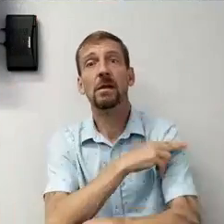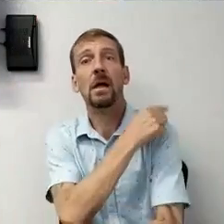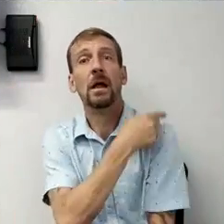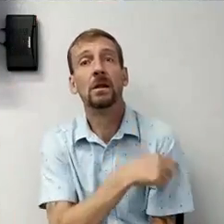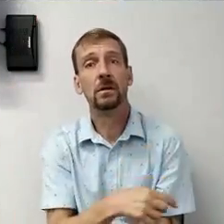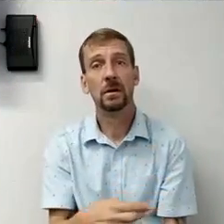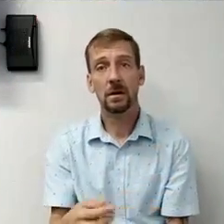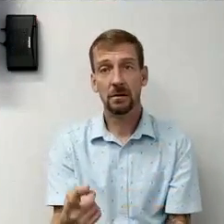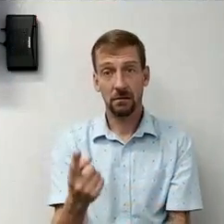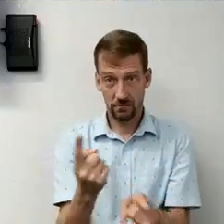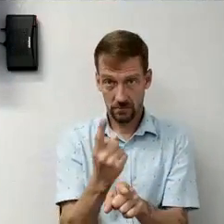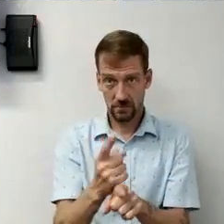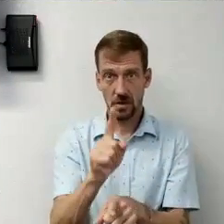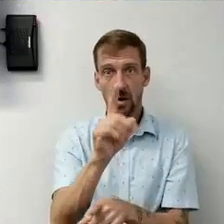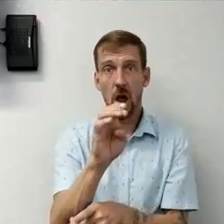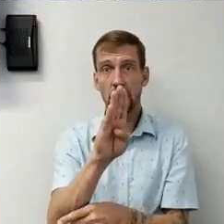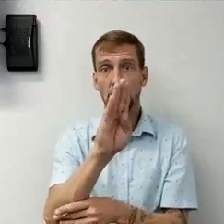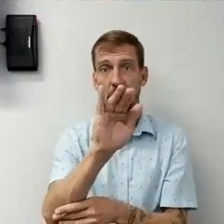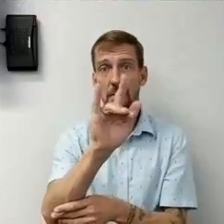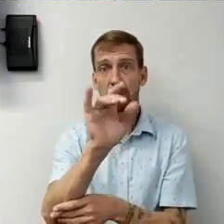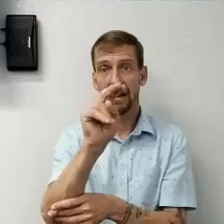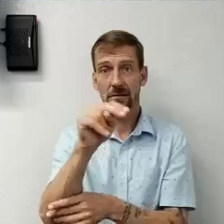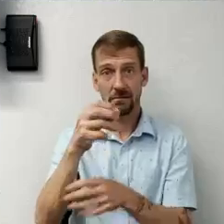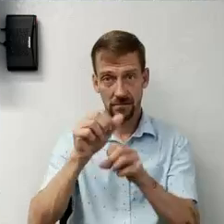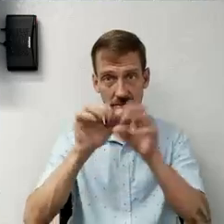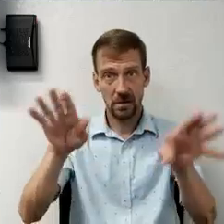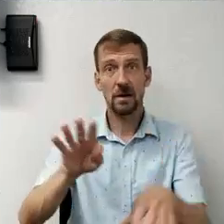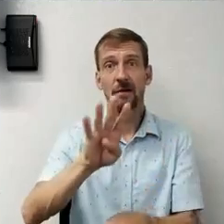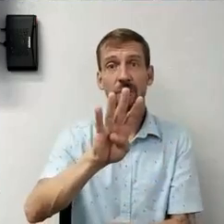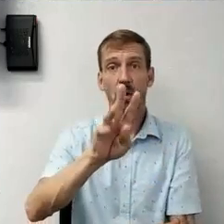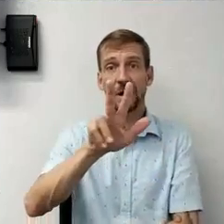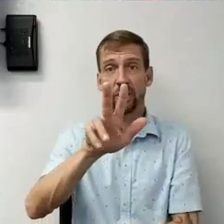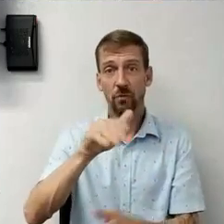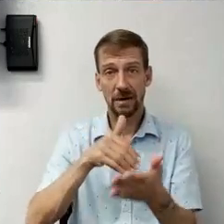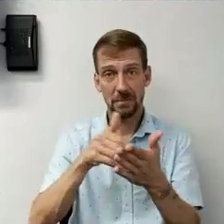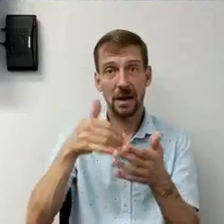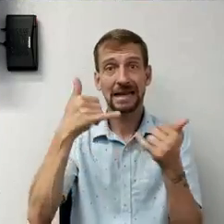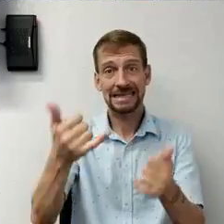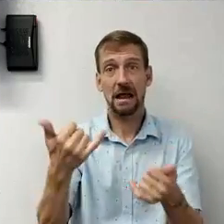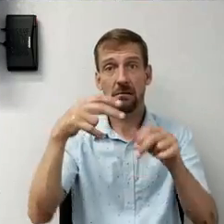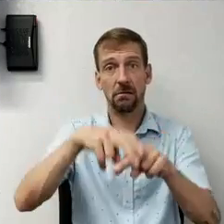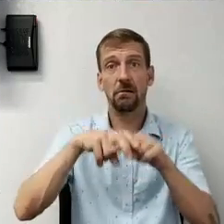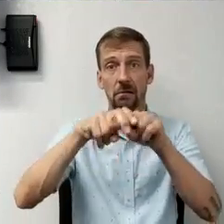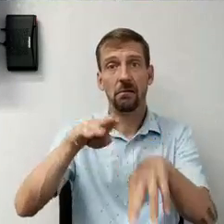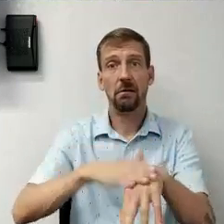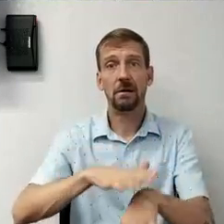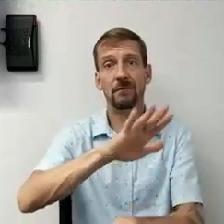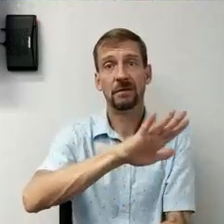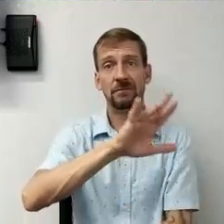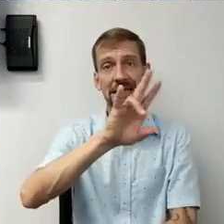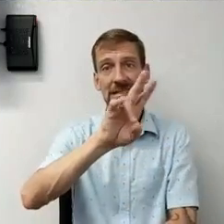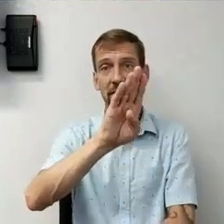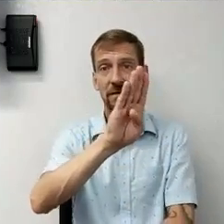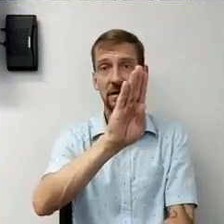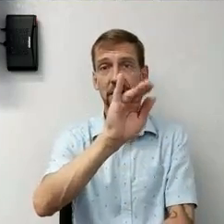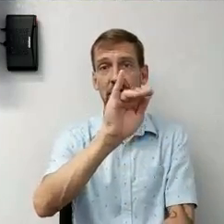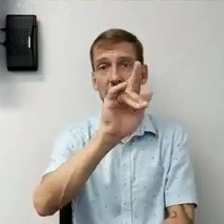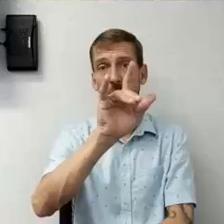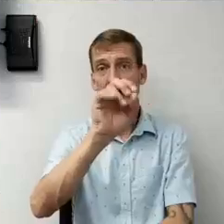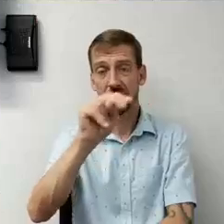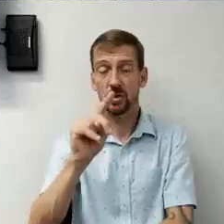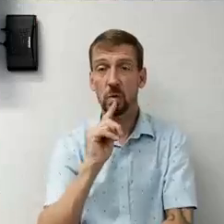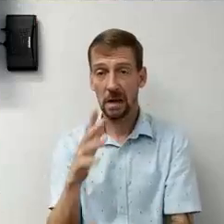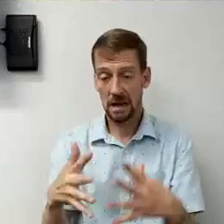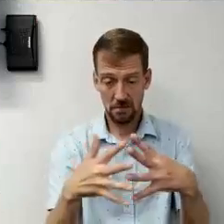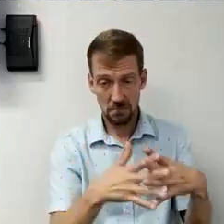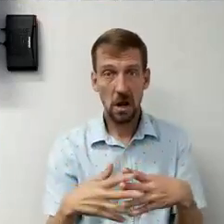$100 billion and they distributed $43 billion of it, and they're sitting on $57 billion. So you know, the American